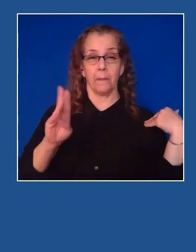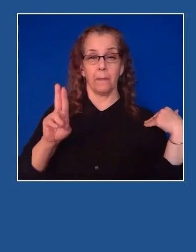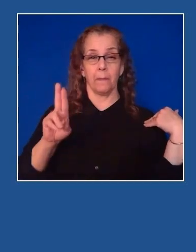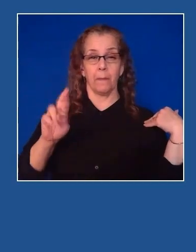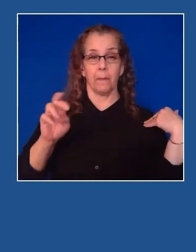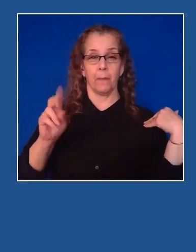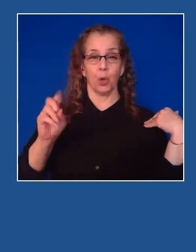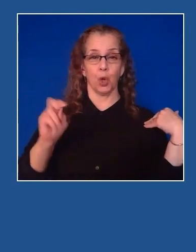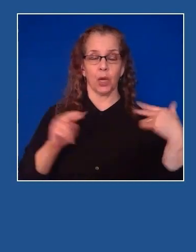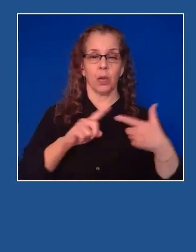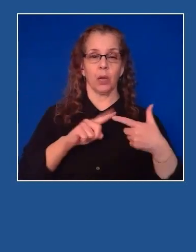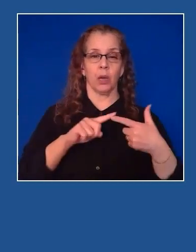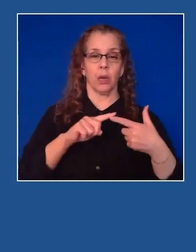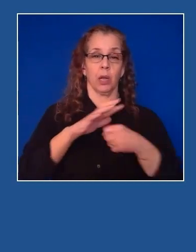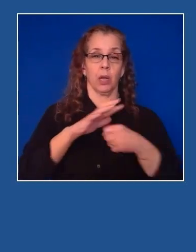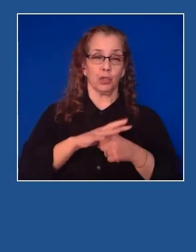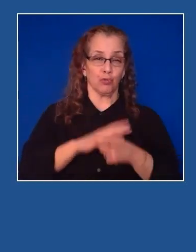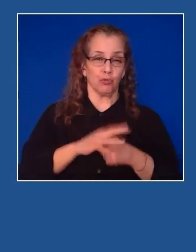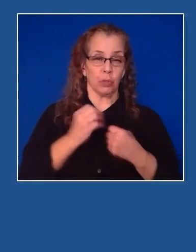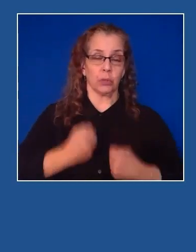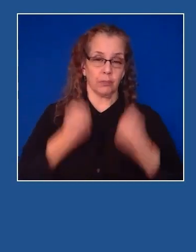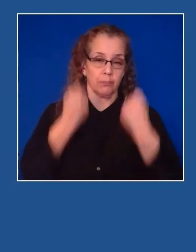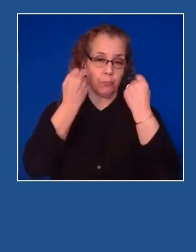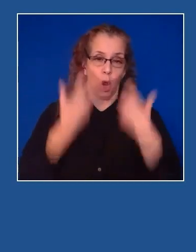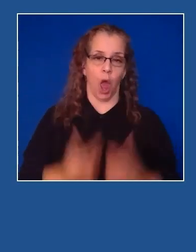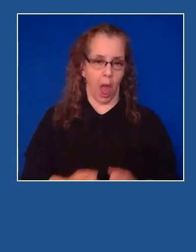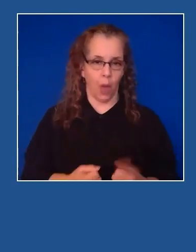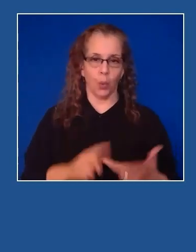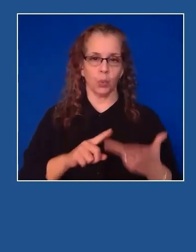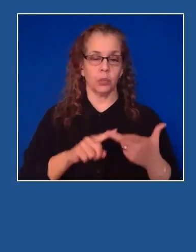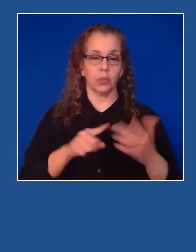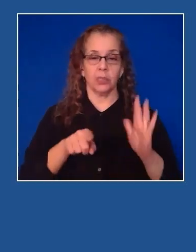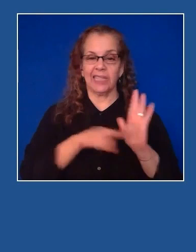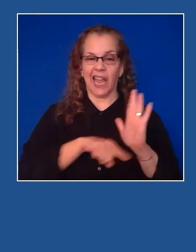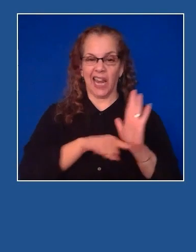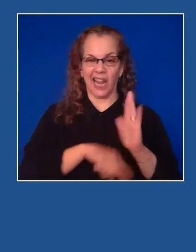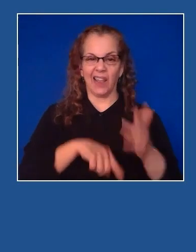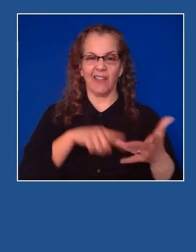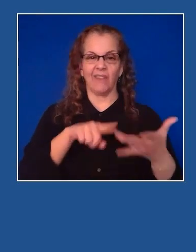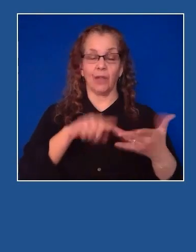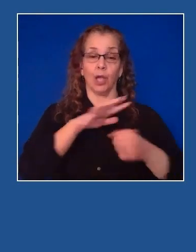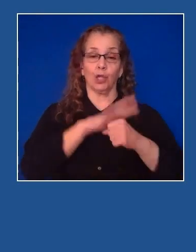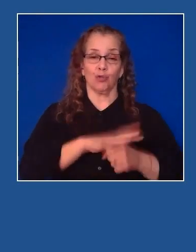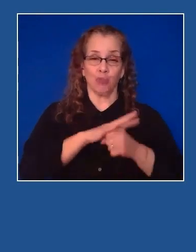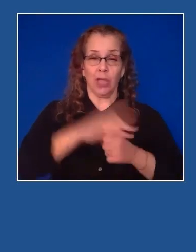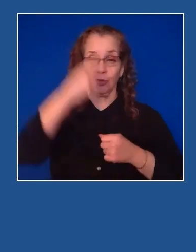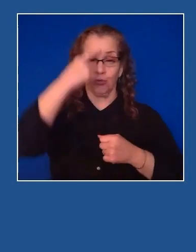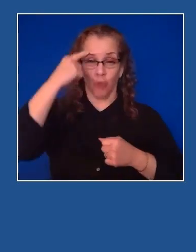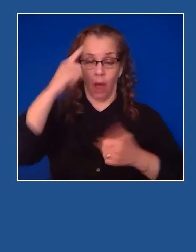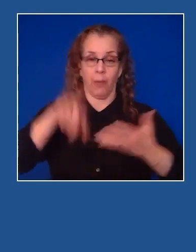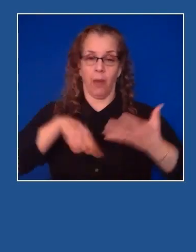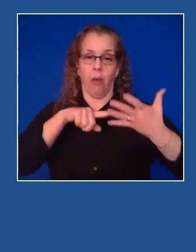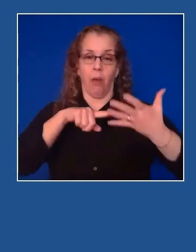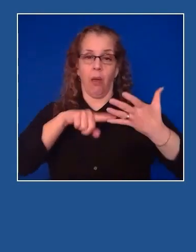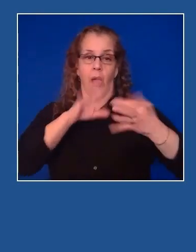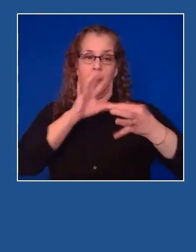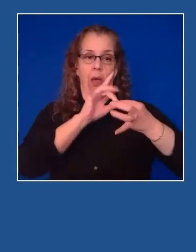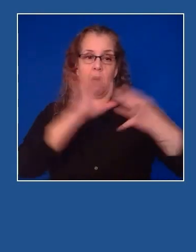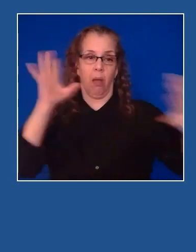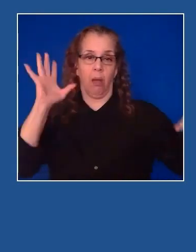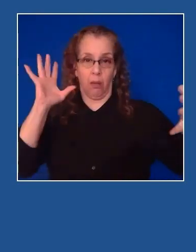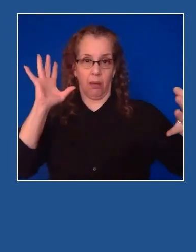burnout, stigma, stress and trauma, and loss of connection to their loved ones. These are big